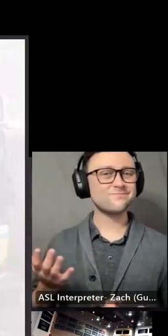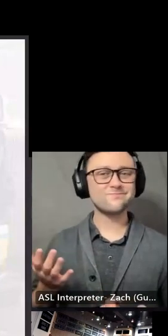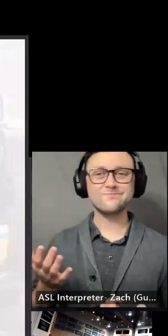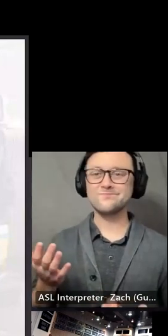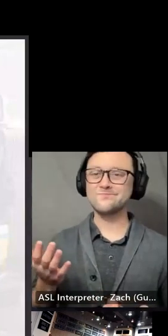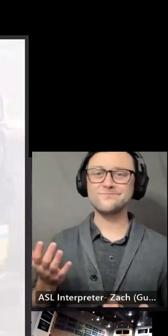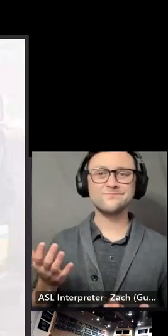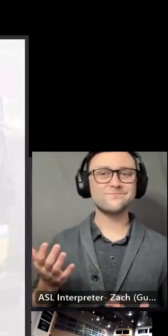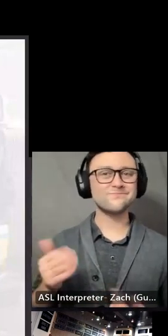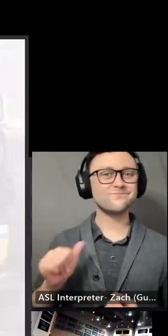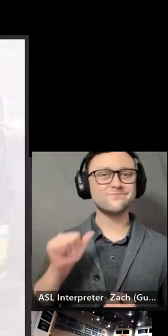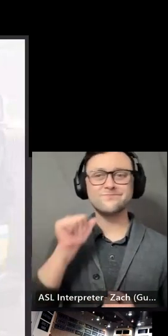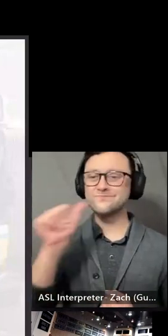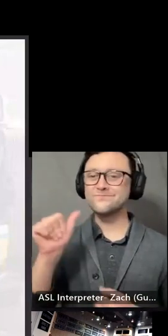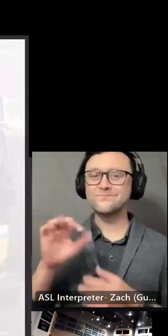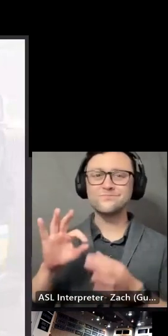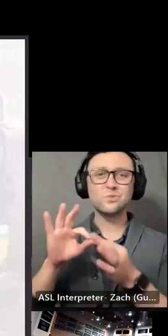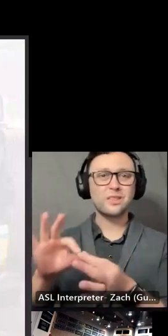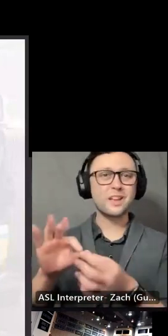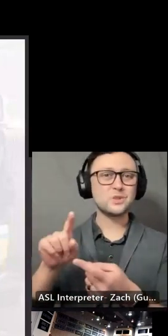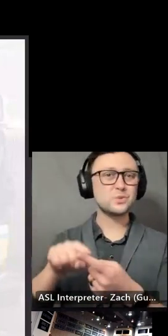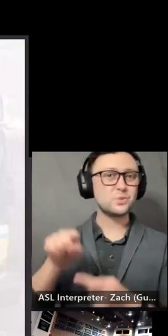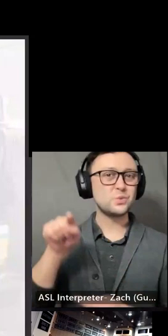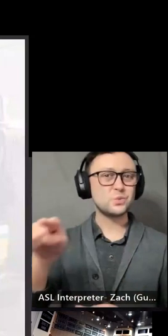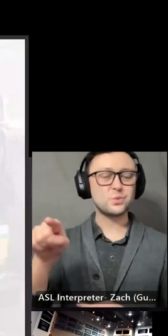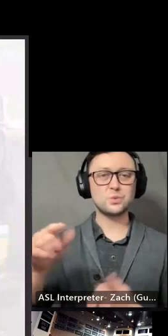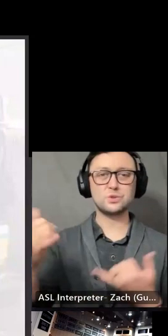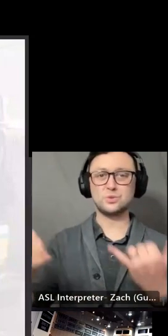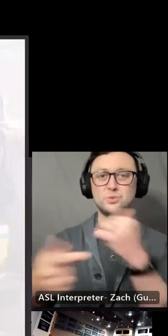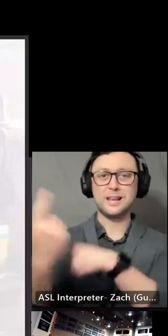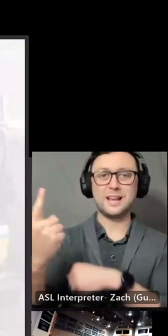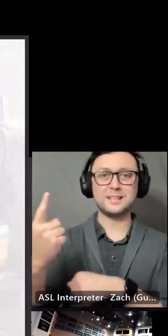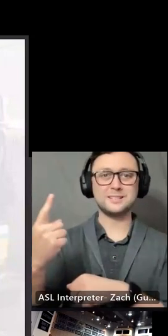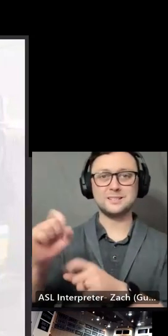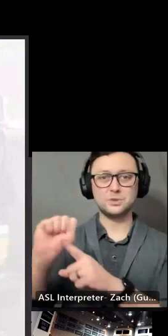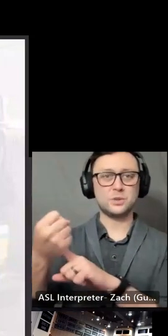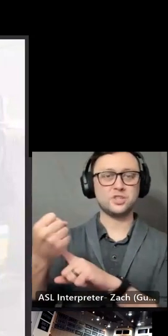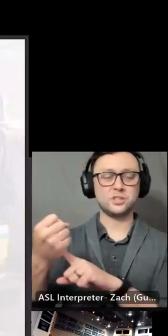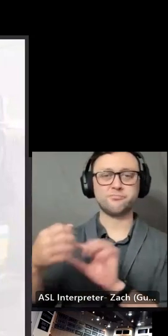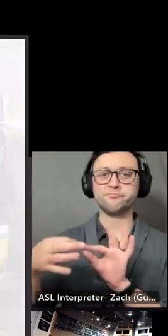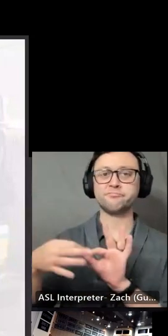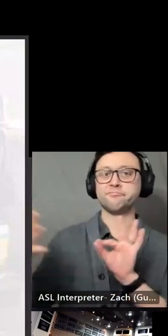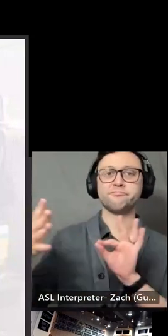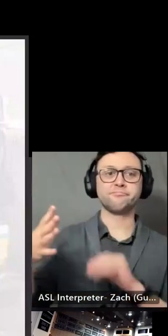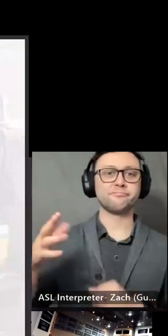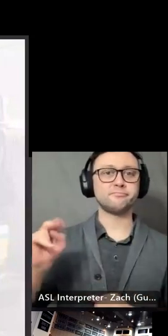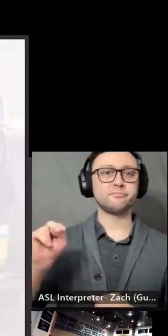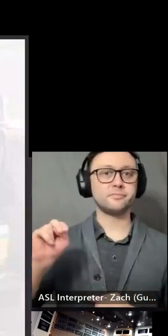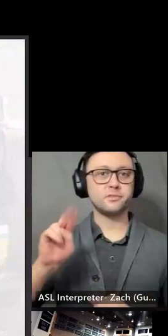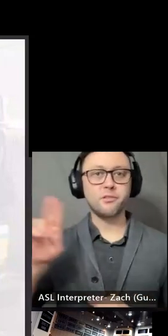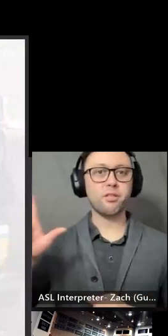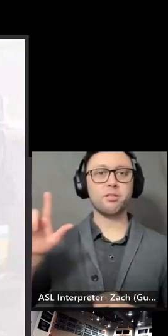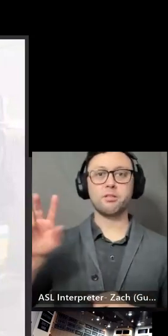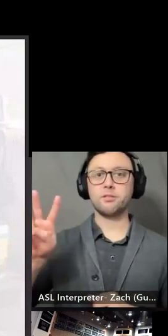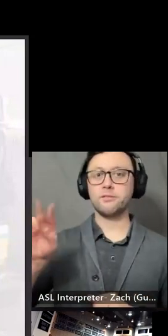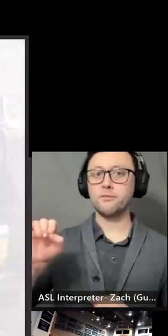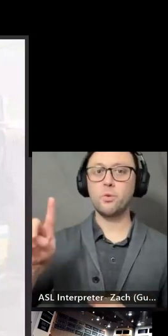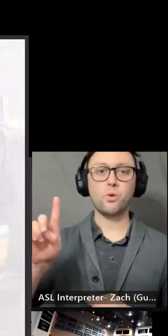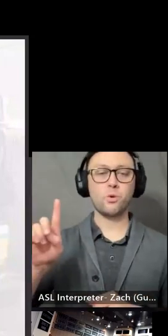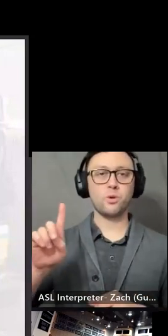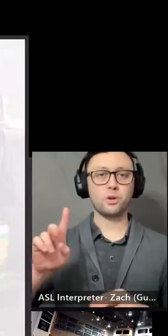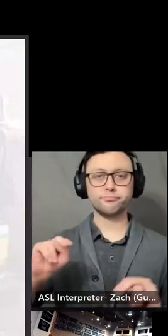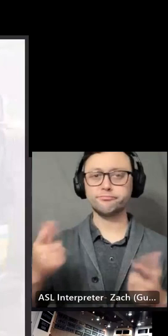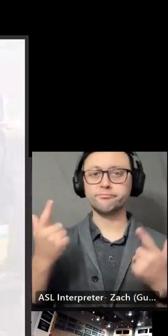does not pertain to the situation that is existent now. If you looked at